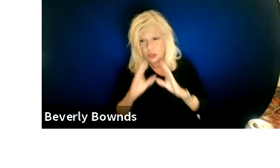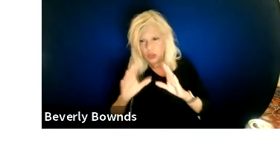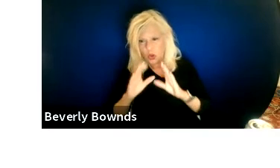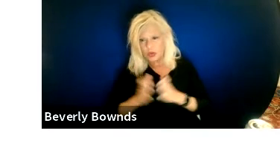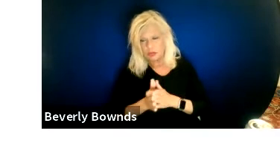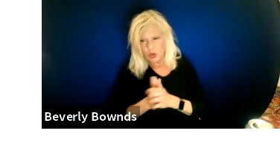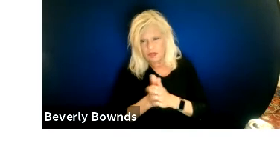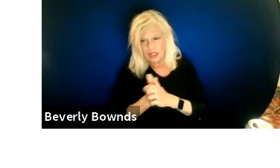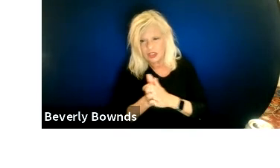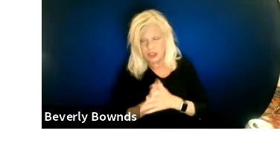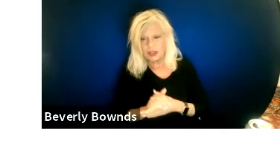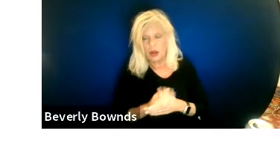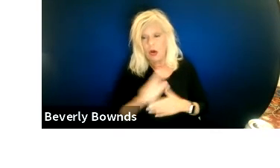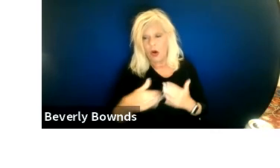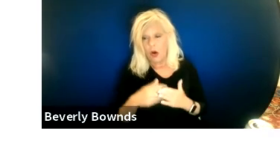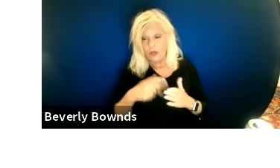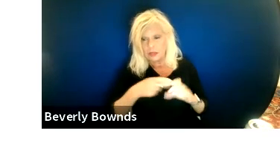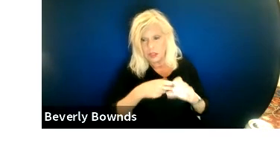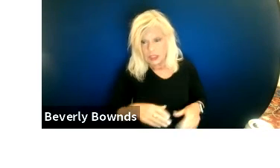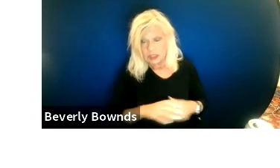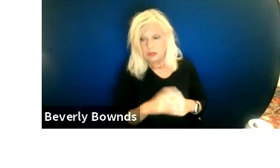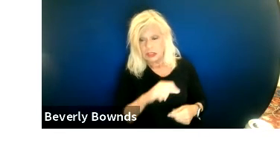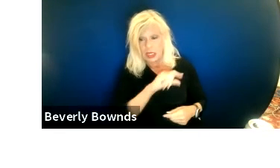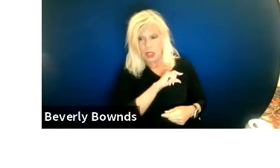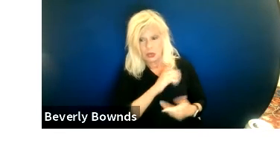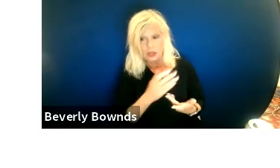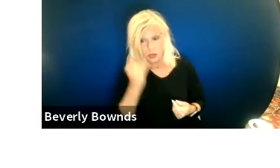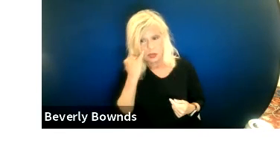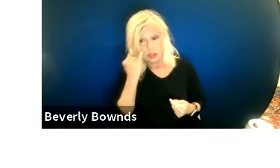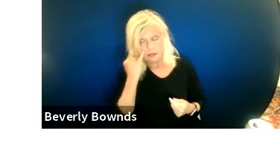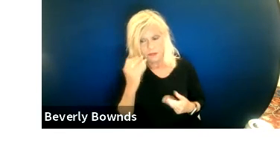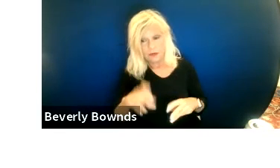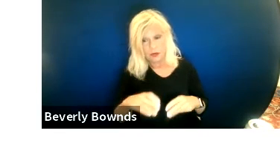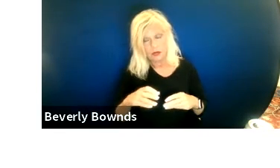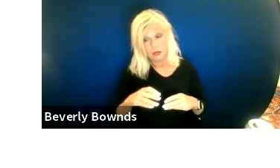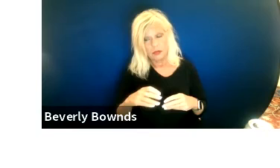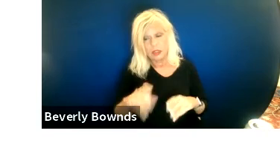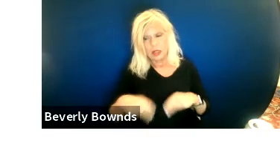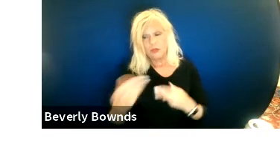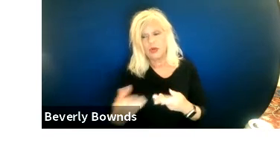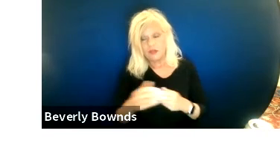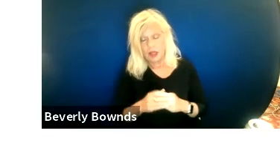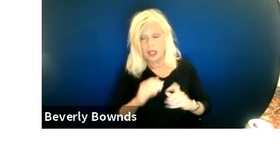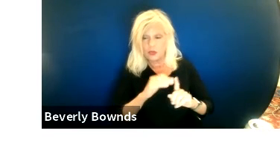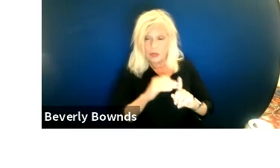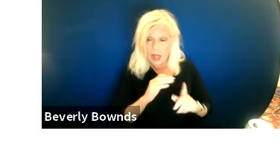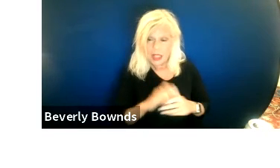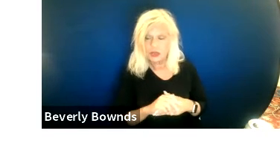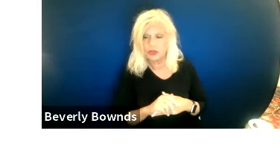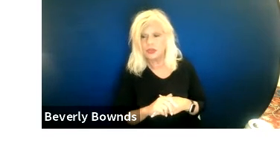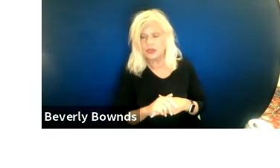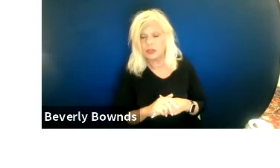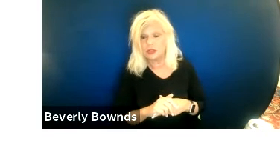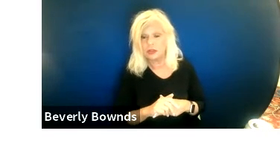all of these participants are eligible if they opt in to receive text message reminders and nudges, again,